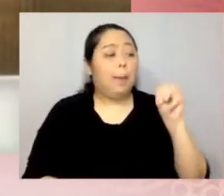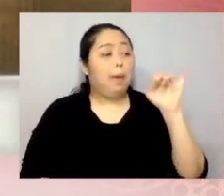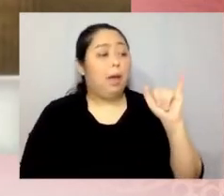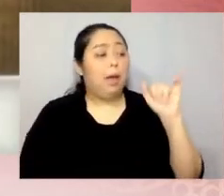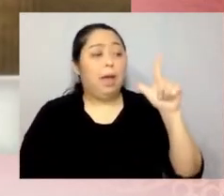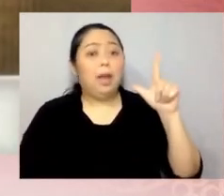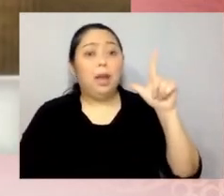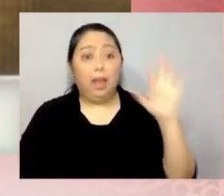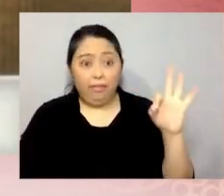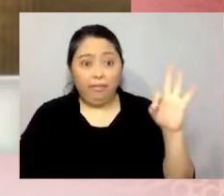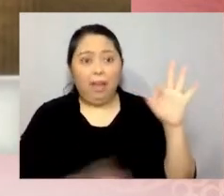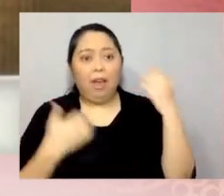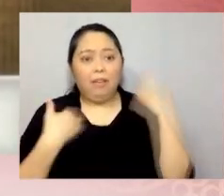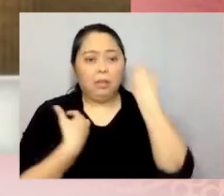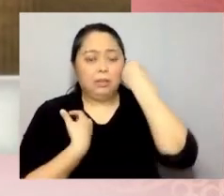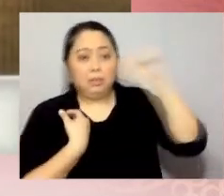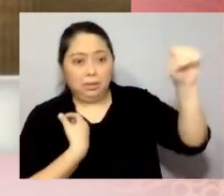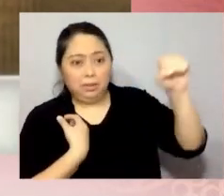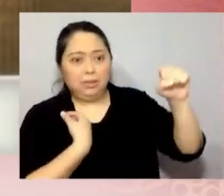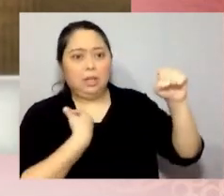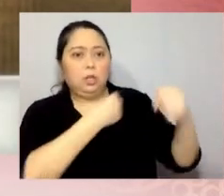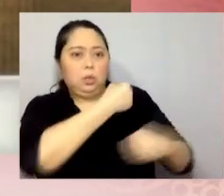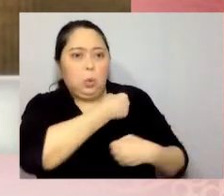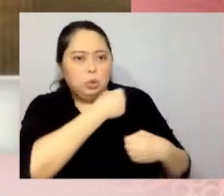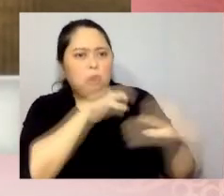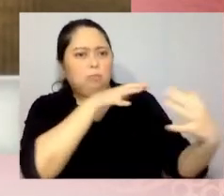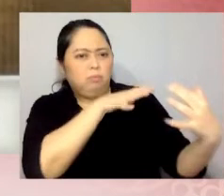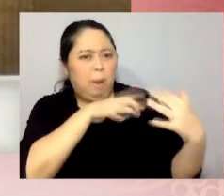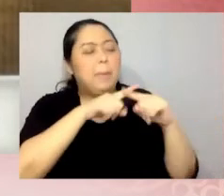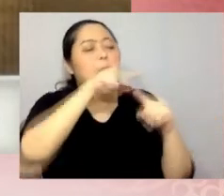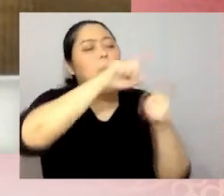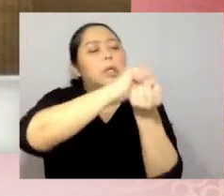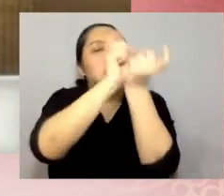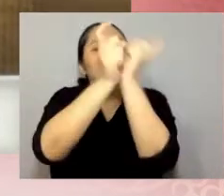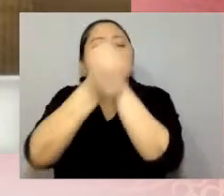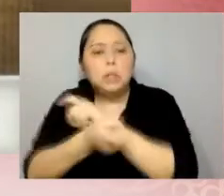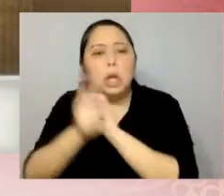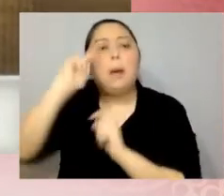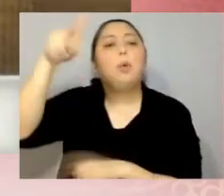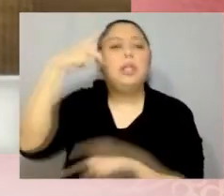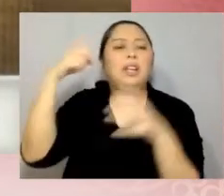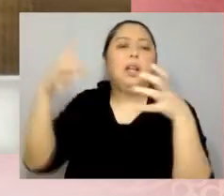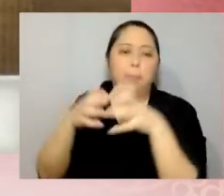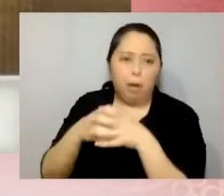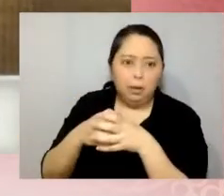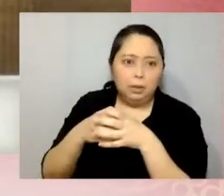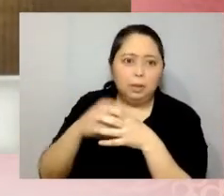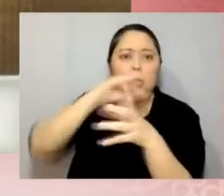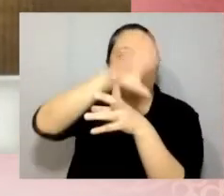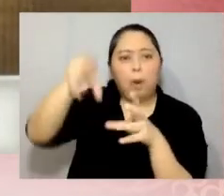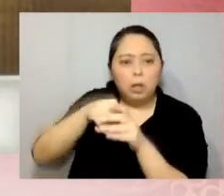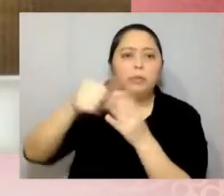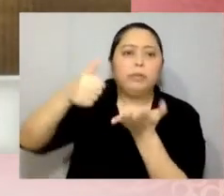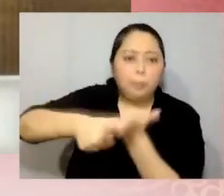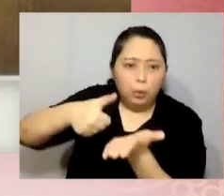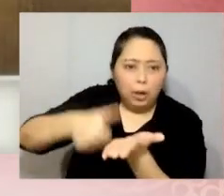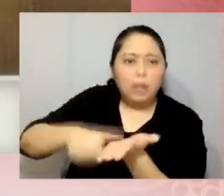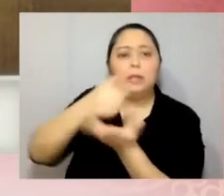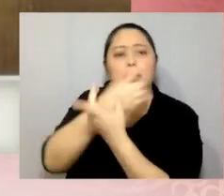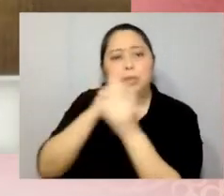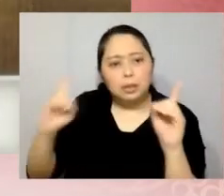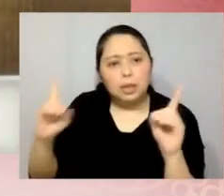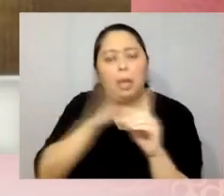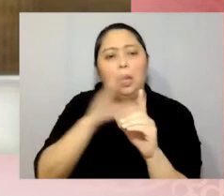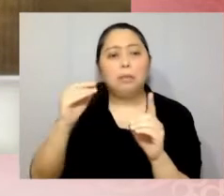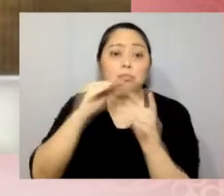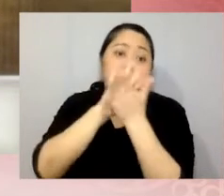ARM group to one that would now transition into a political party that will participate in democratic and peaceful processes for